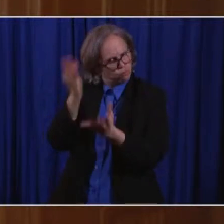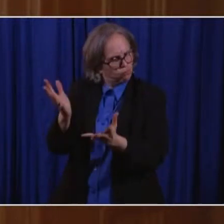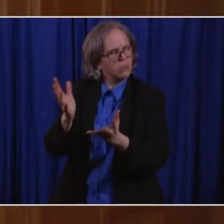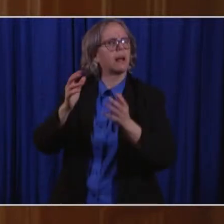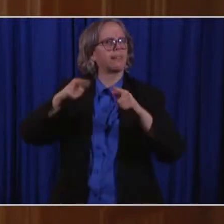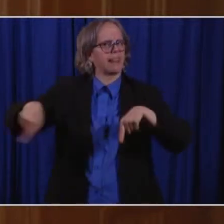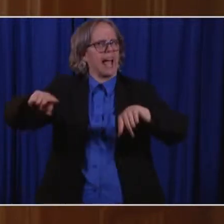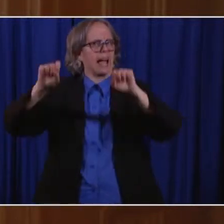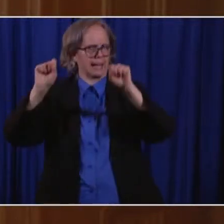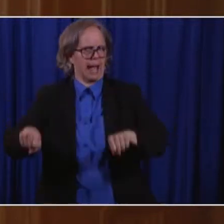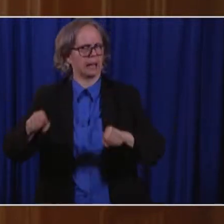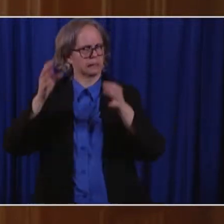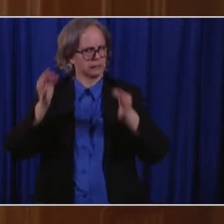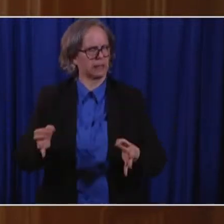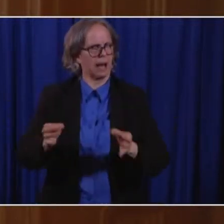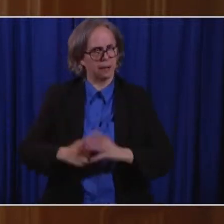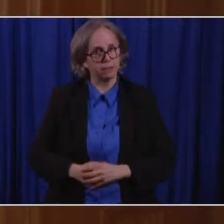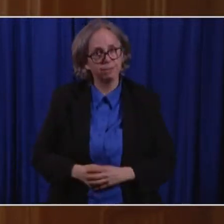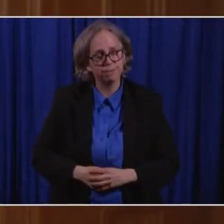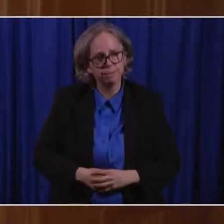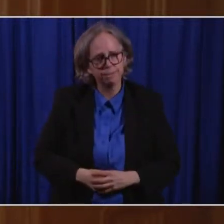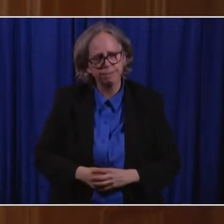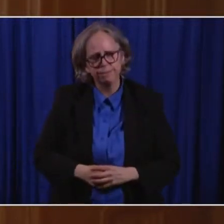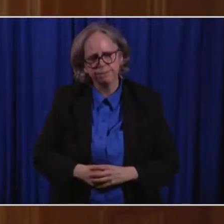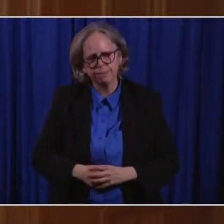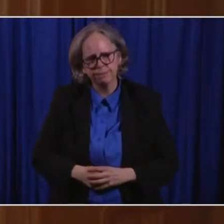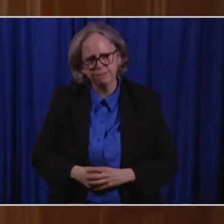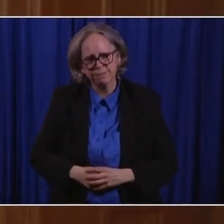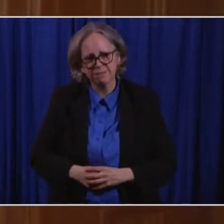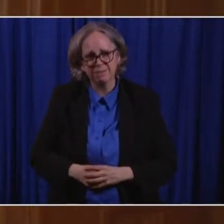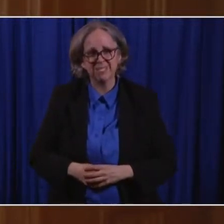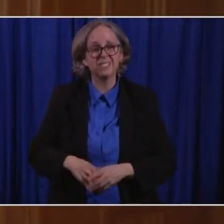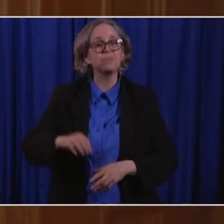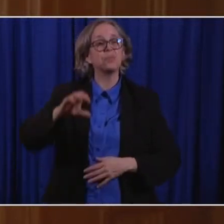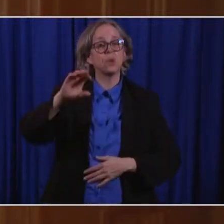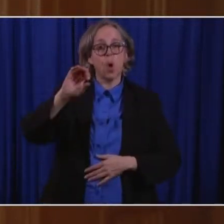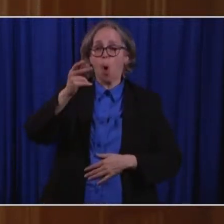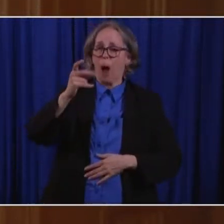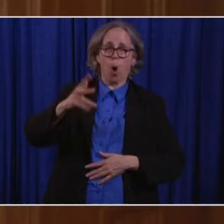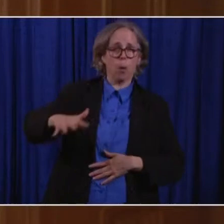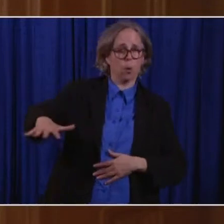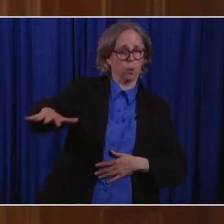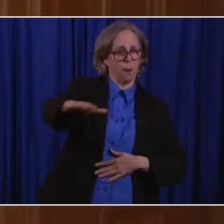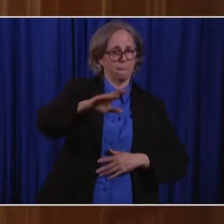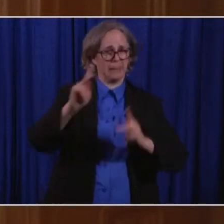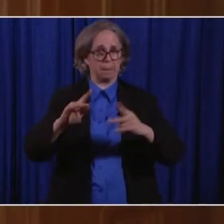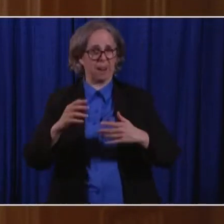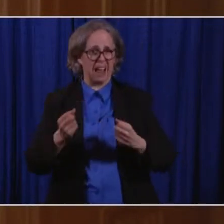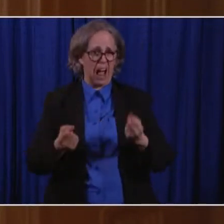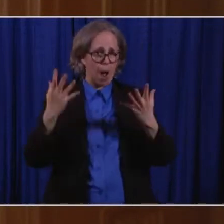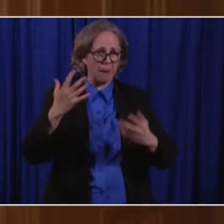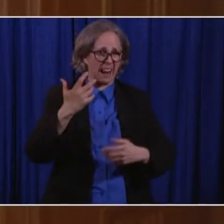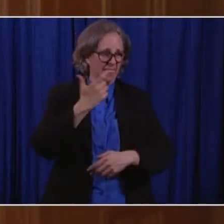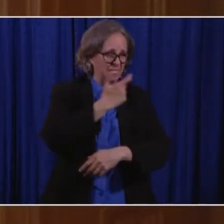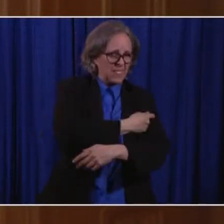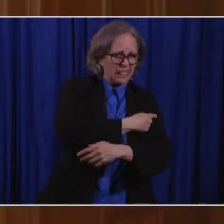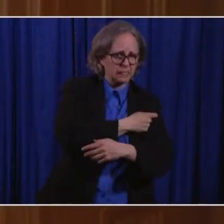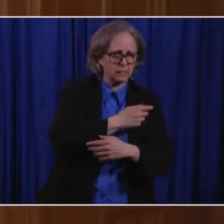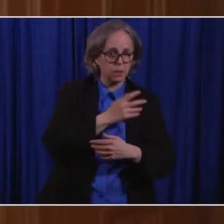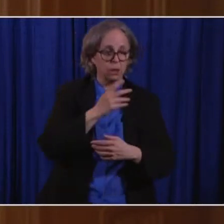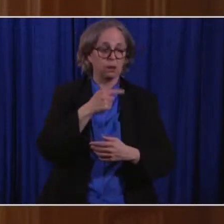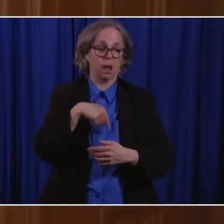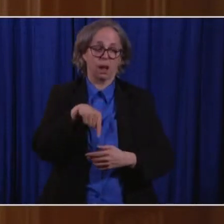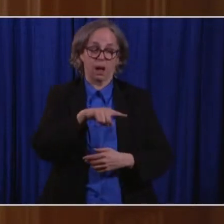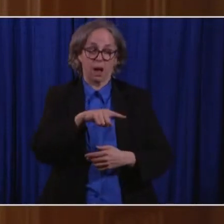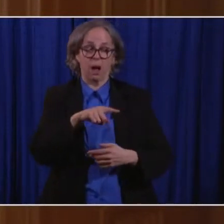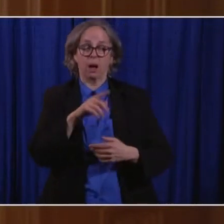The number of Ohioans who get the vaccine will determine, frankly, what our future looks like, and